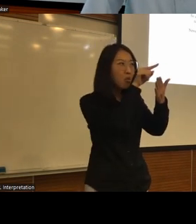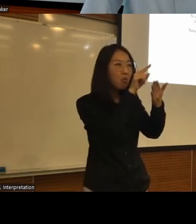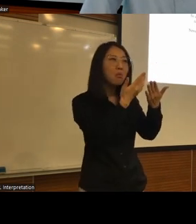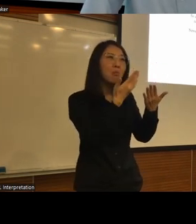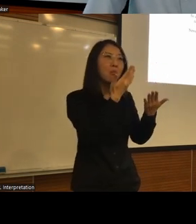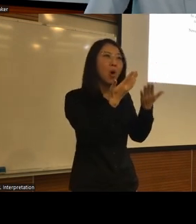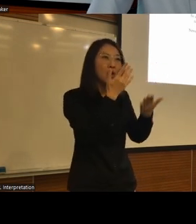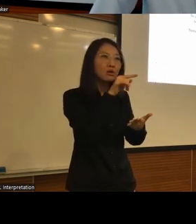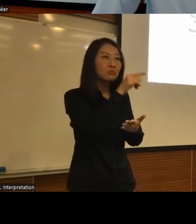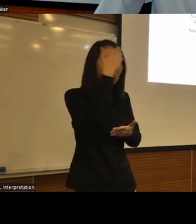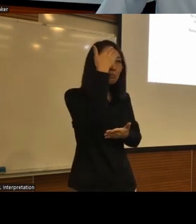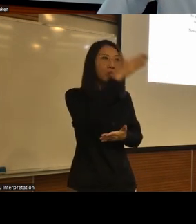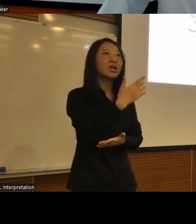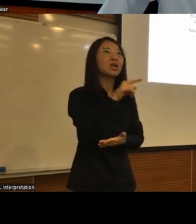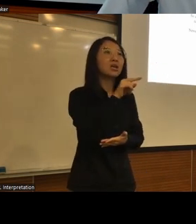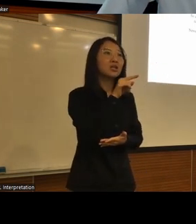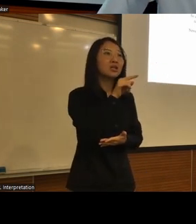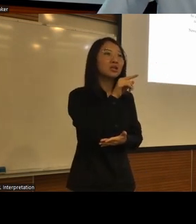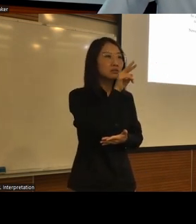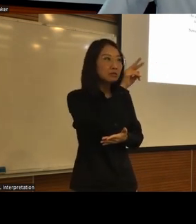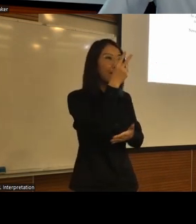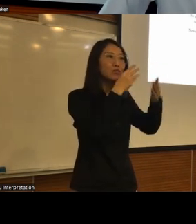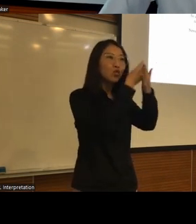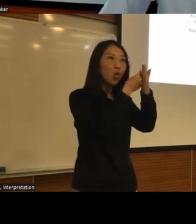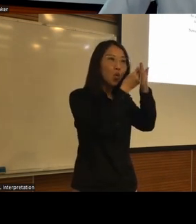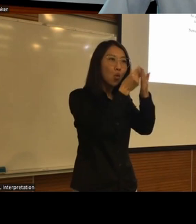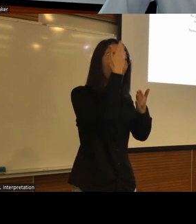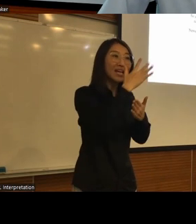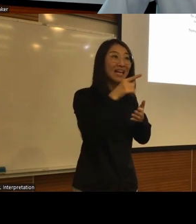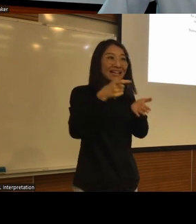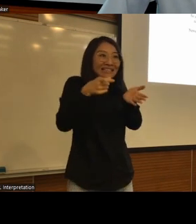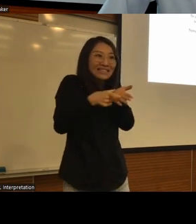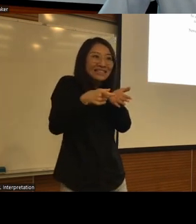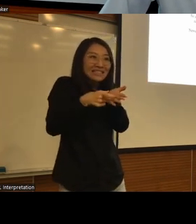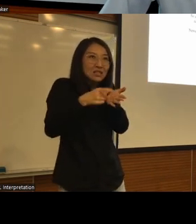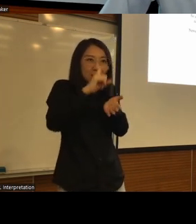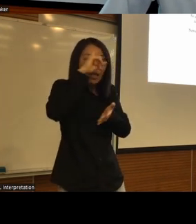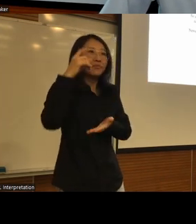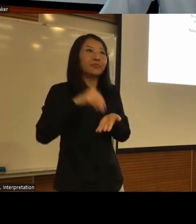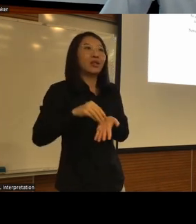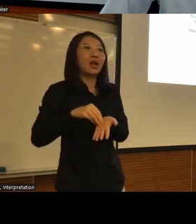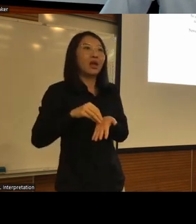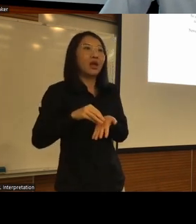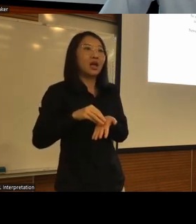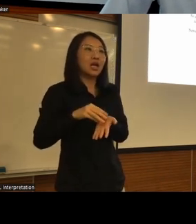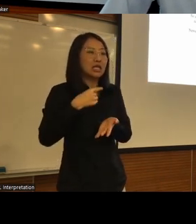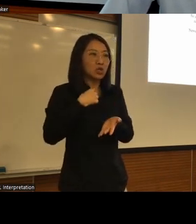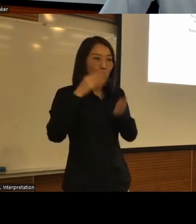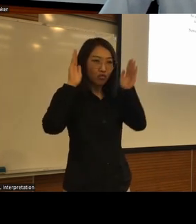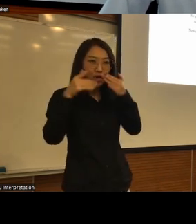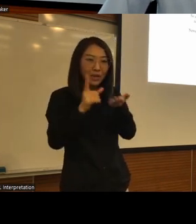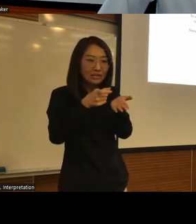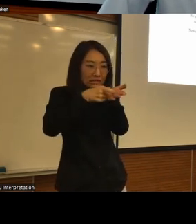without actually understanding the words. So it's better to focus on the words themselves, on the sounds themselves,